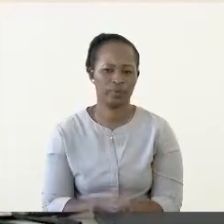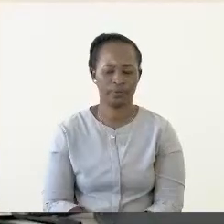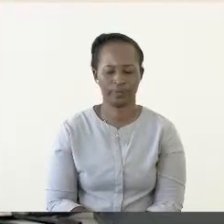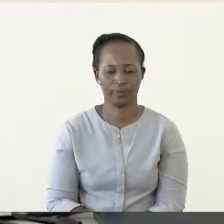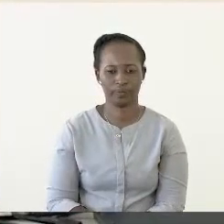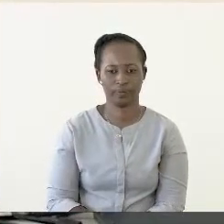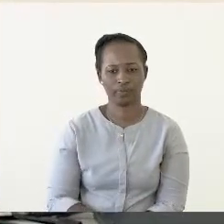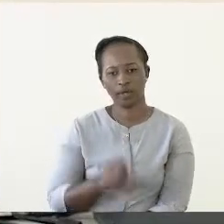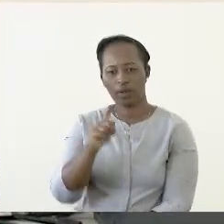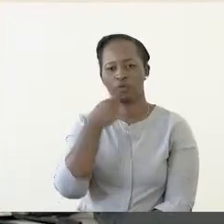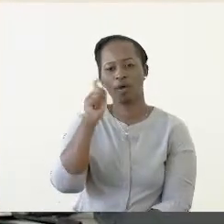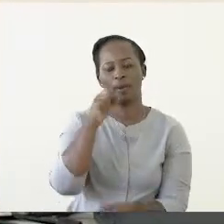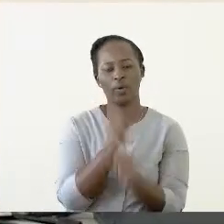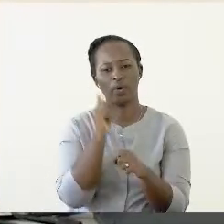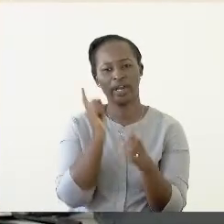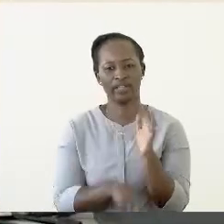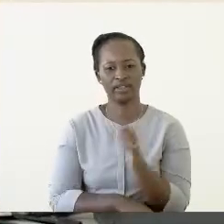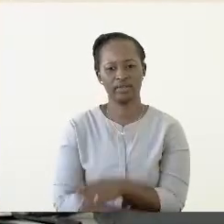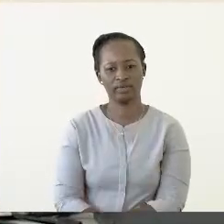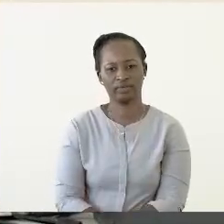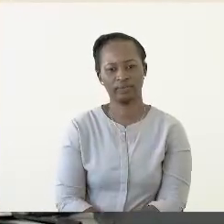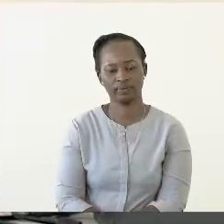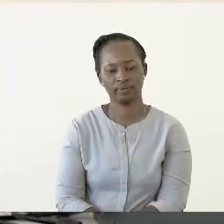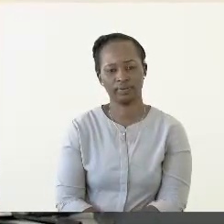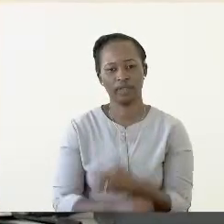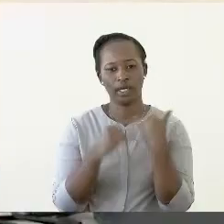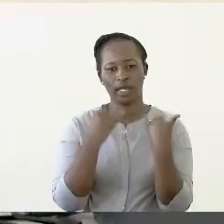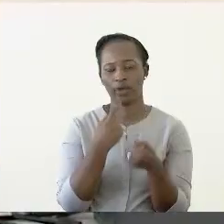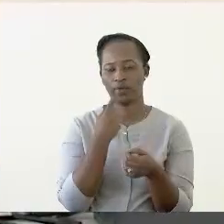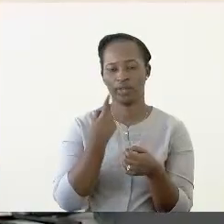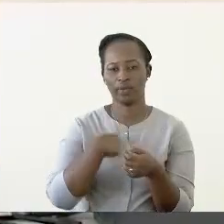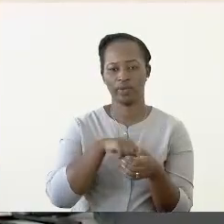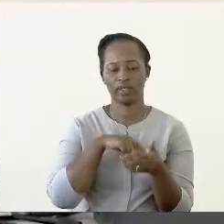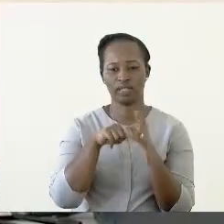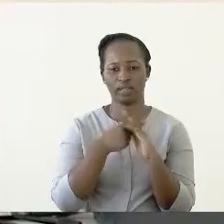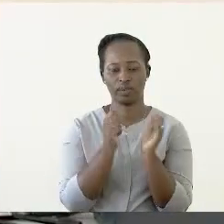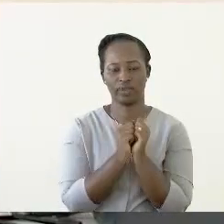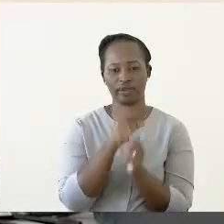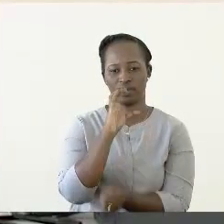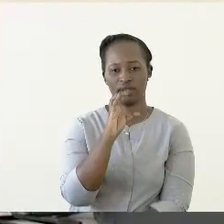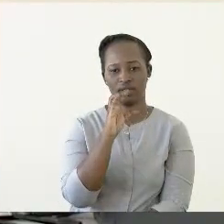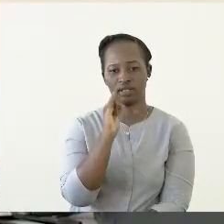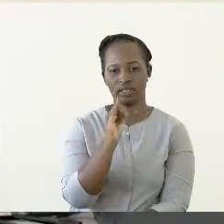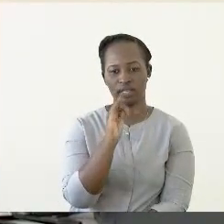So you have to do what? Let us say we start with a saturated solution, or any